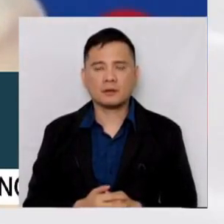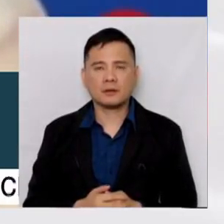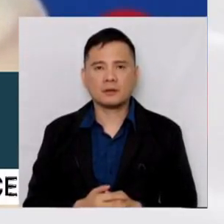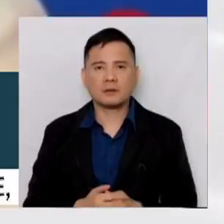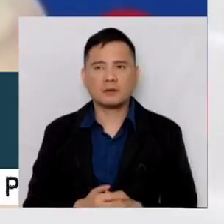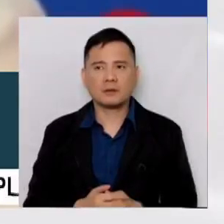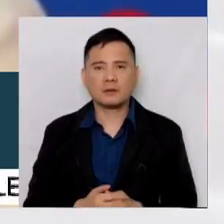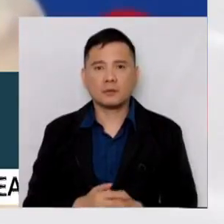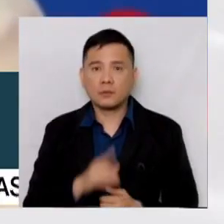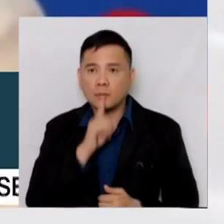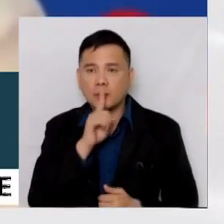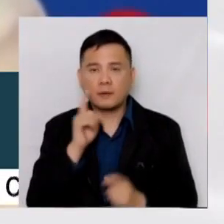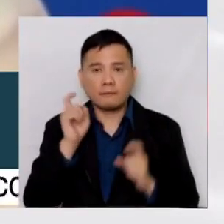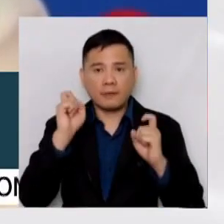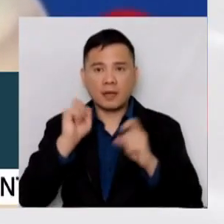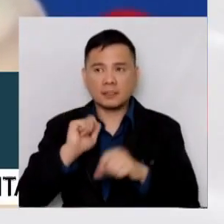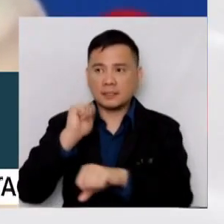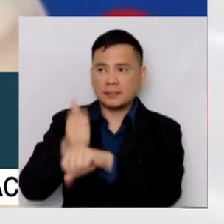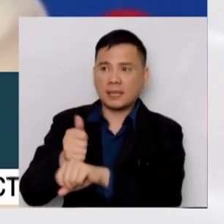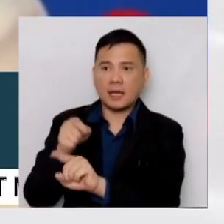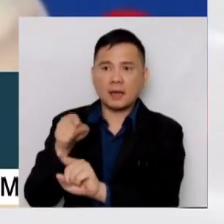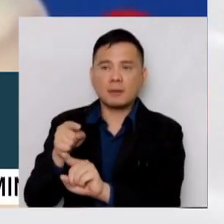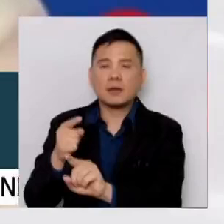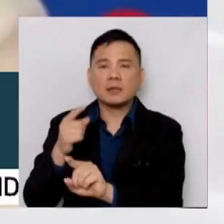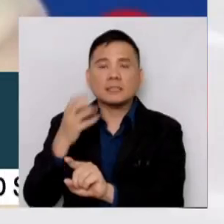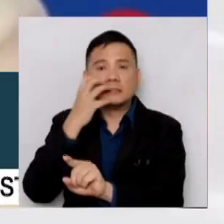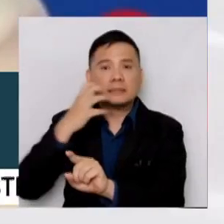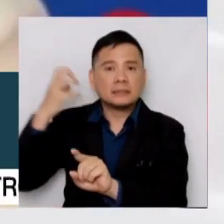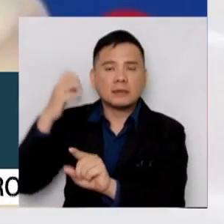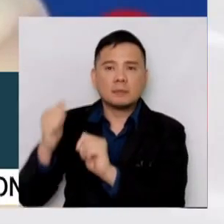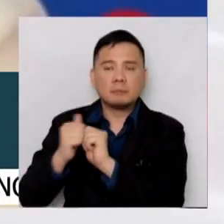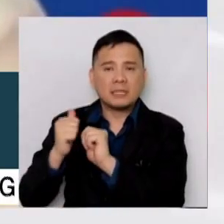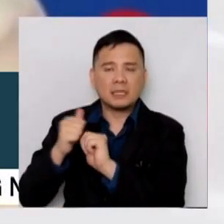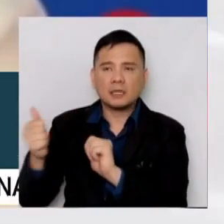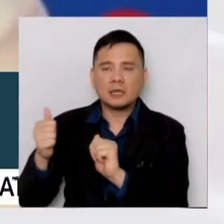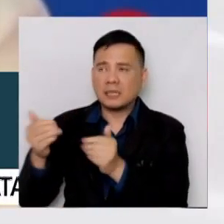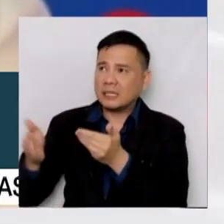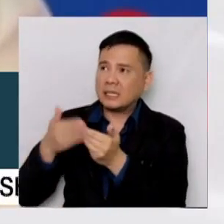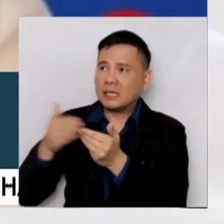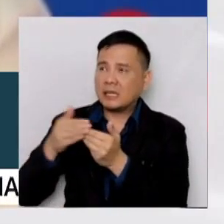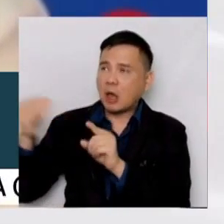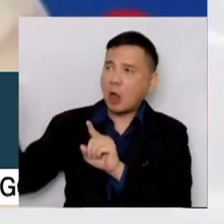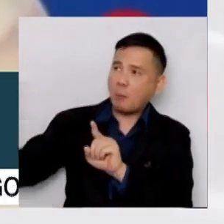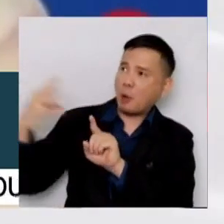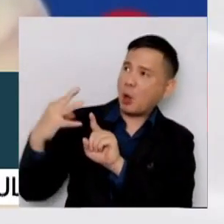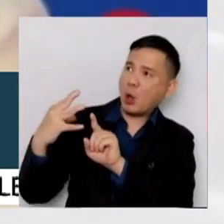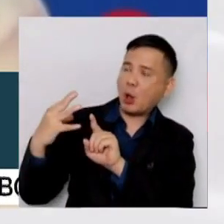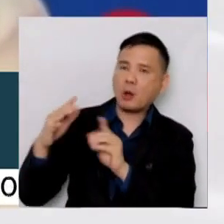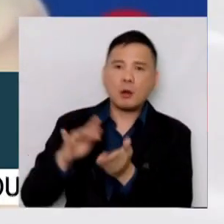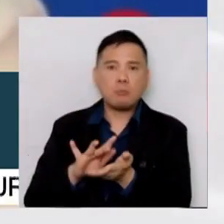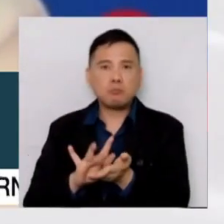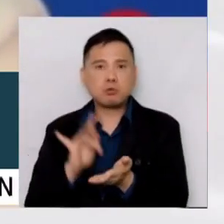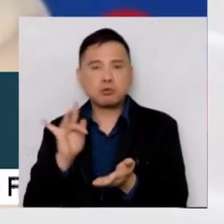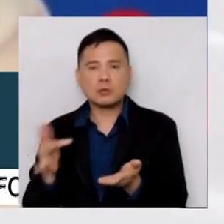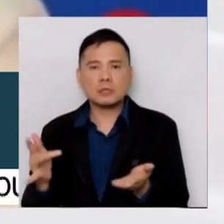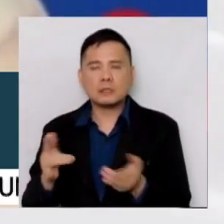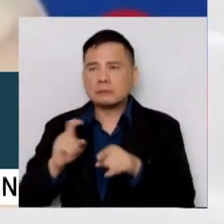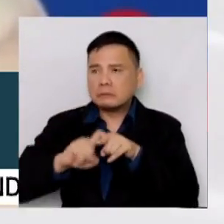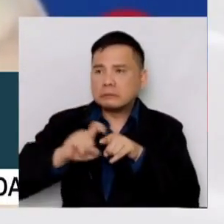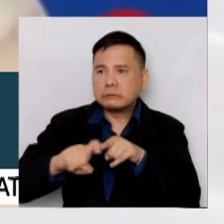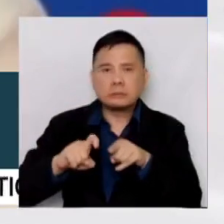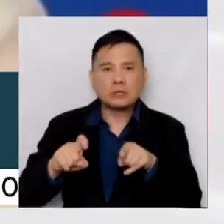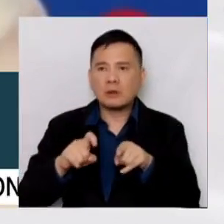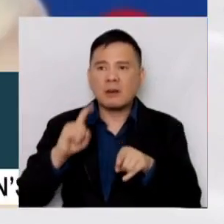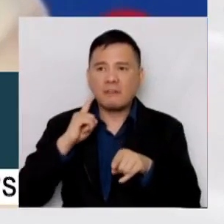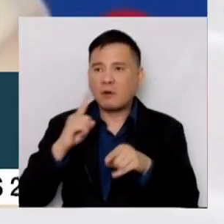almost immediately enjoy light and power, renewable solar energy. That would be excellent. So that they would have lights in their local